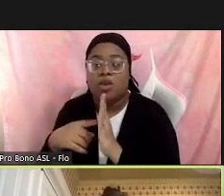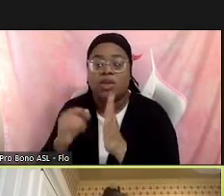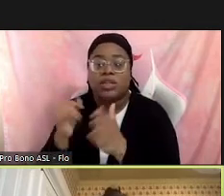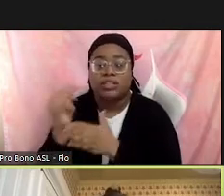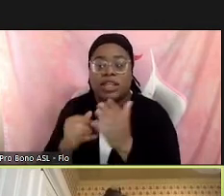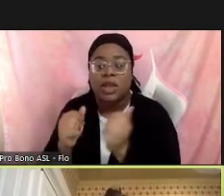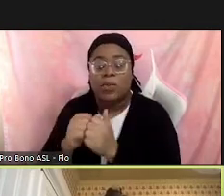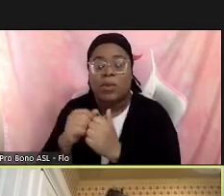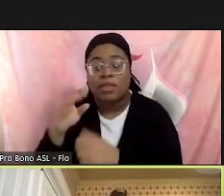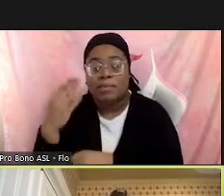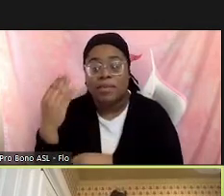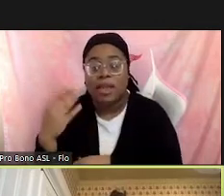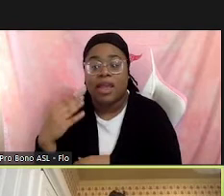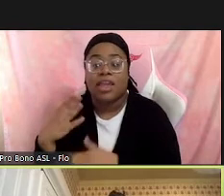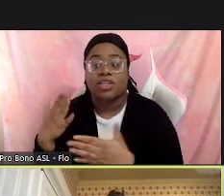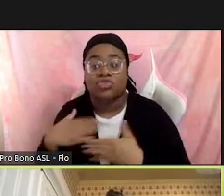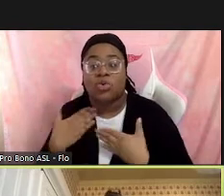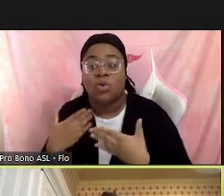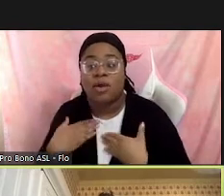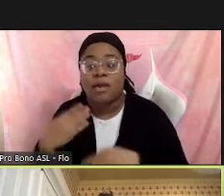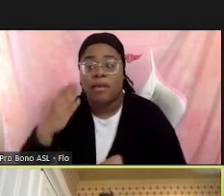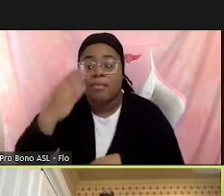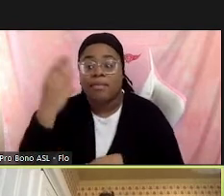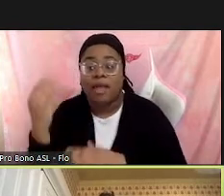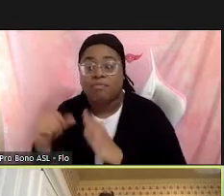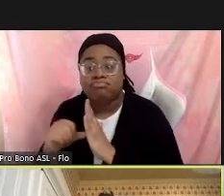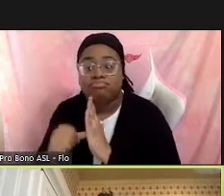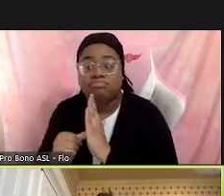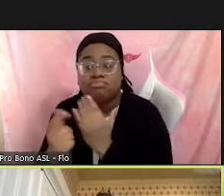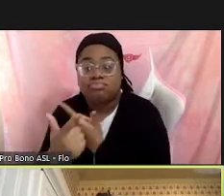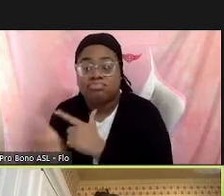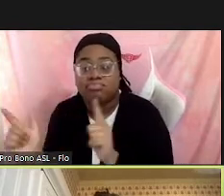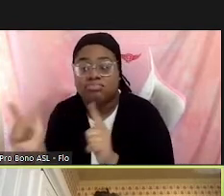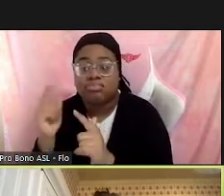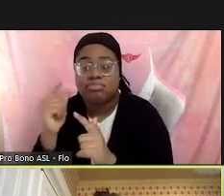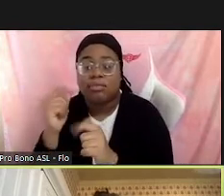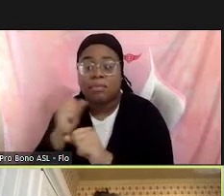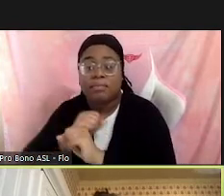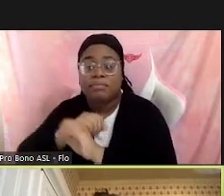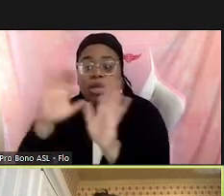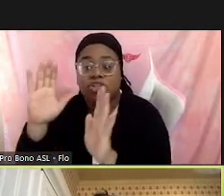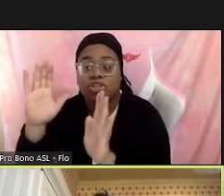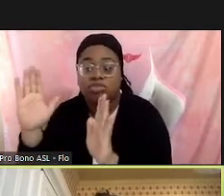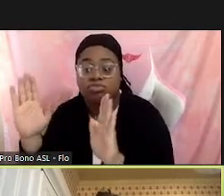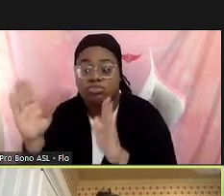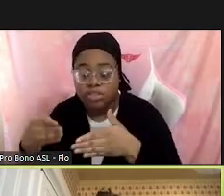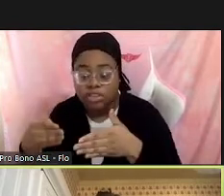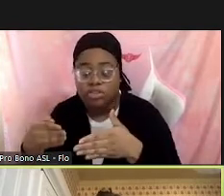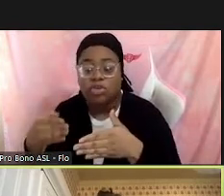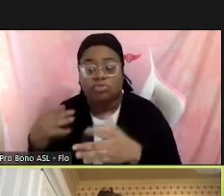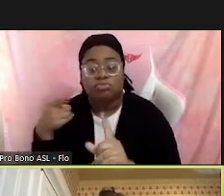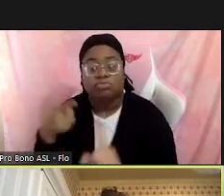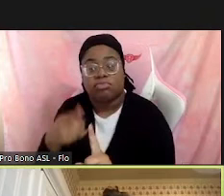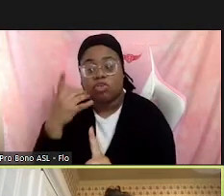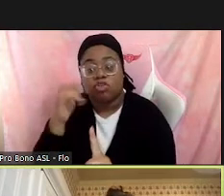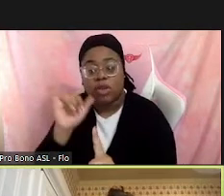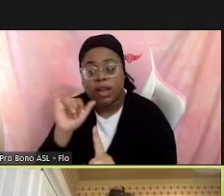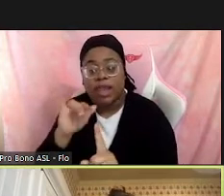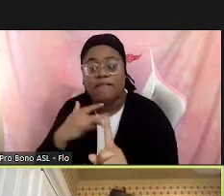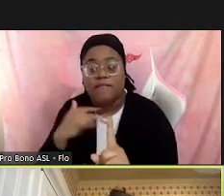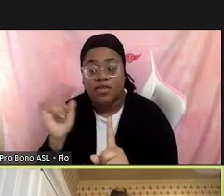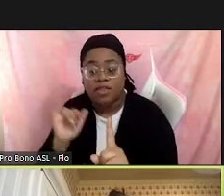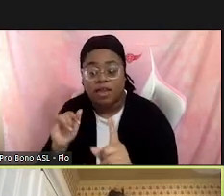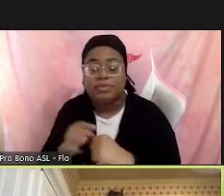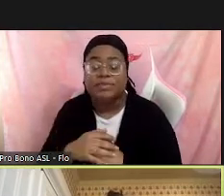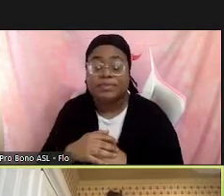joy, Black liberation, and Black imagination at the center looks and feels like. And